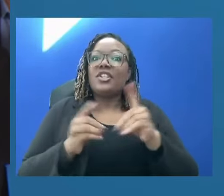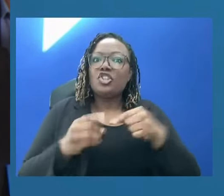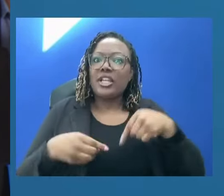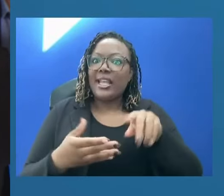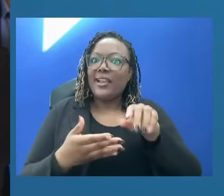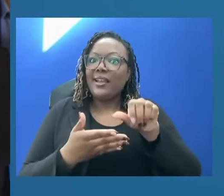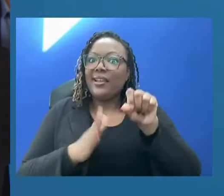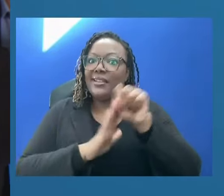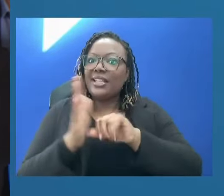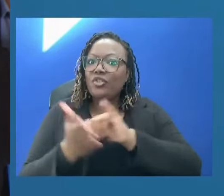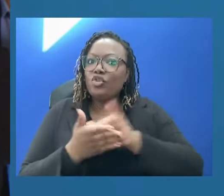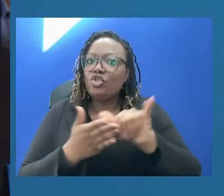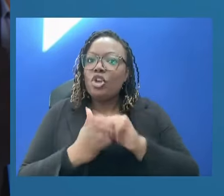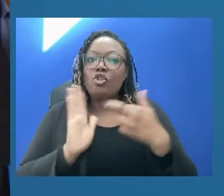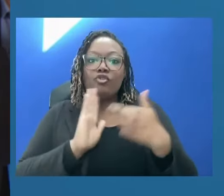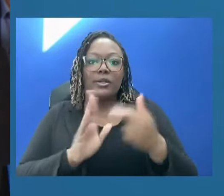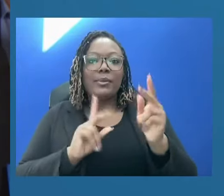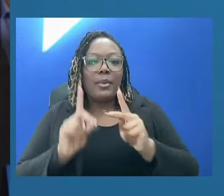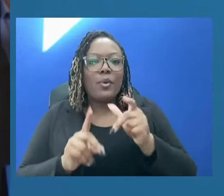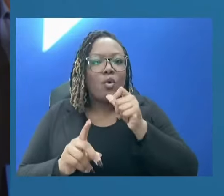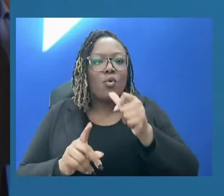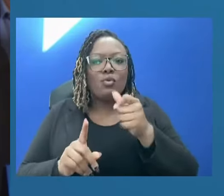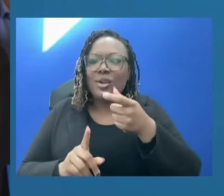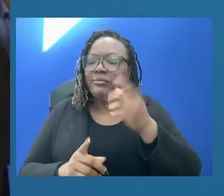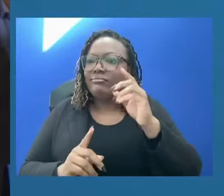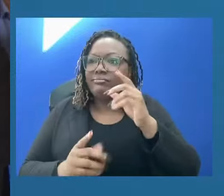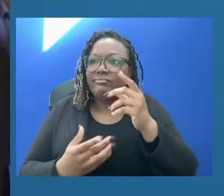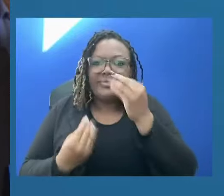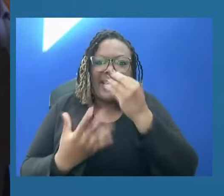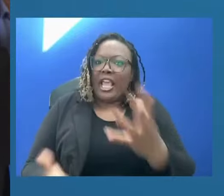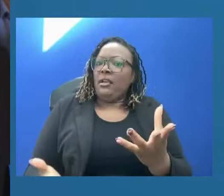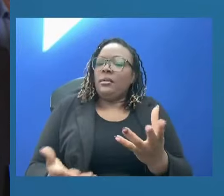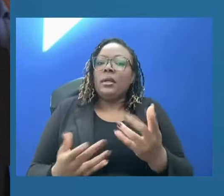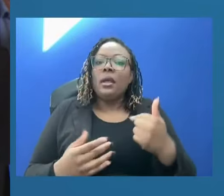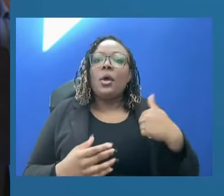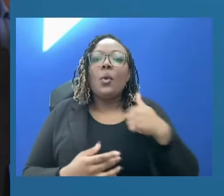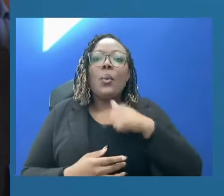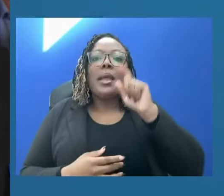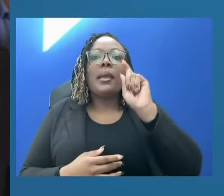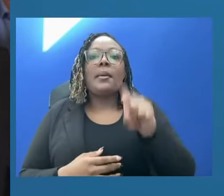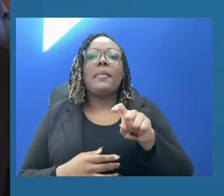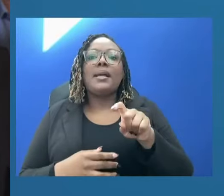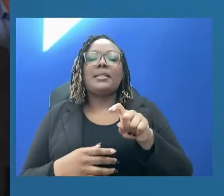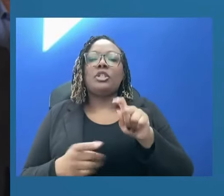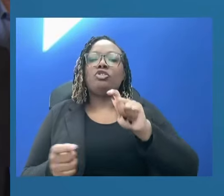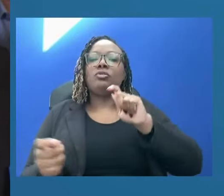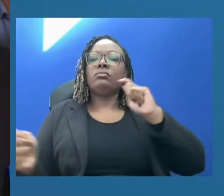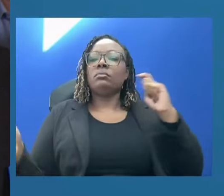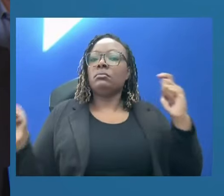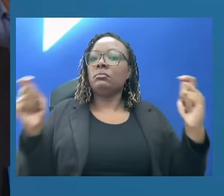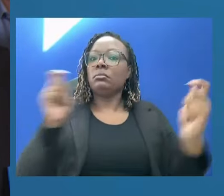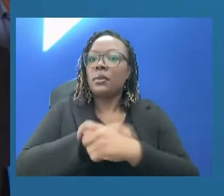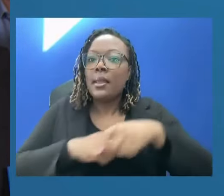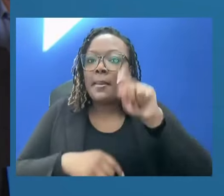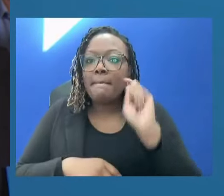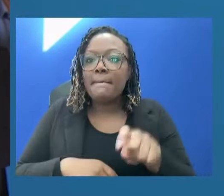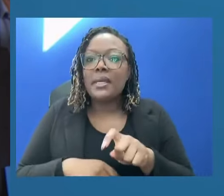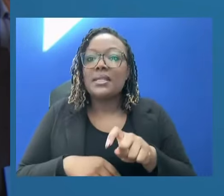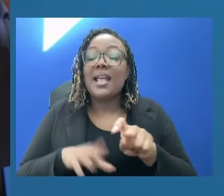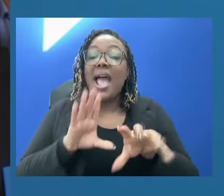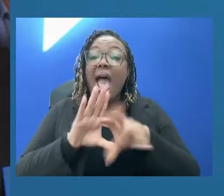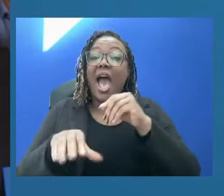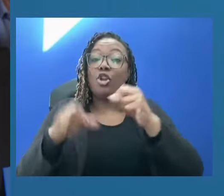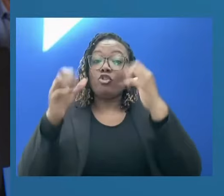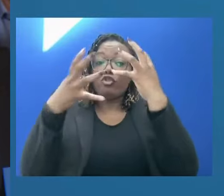York, represented by people who just don't give a damn. We must turn that tide, my friends. So out of darkness does